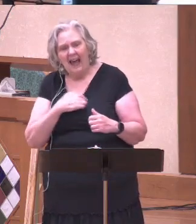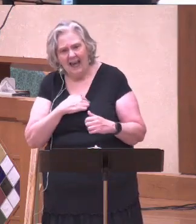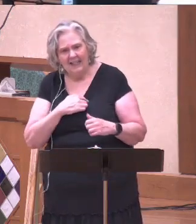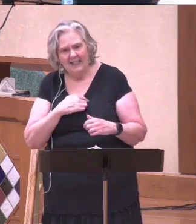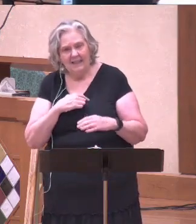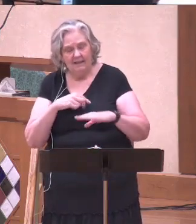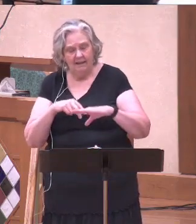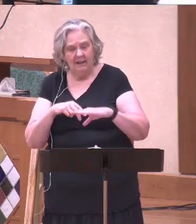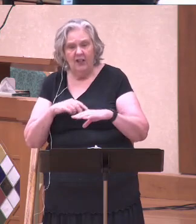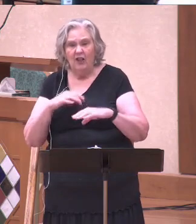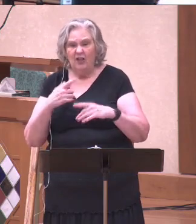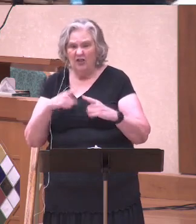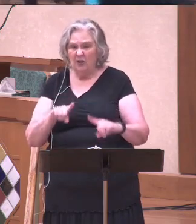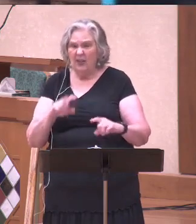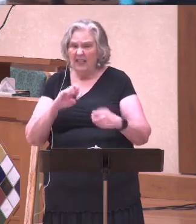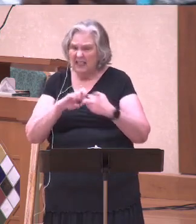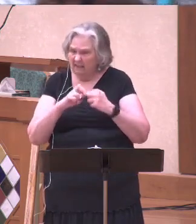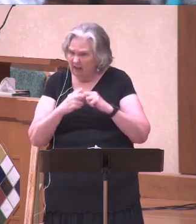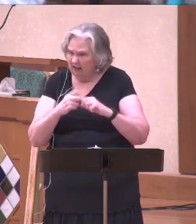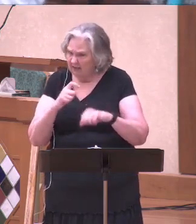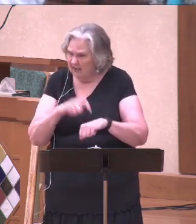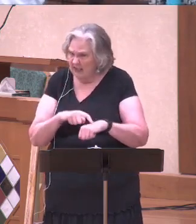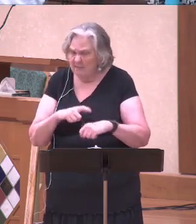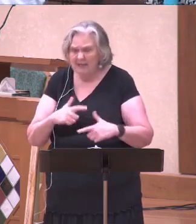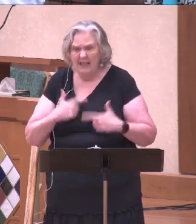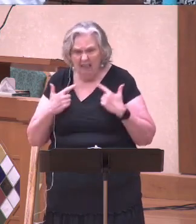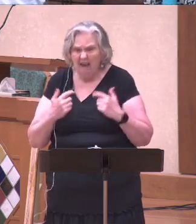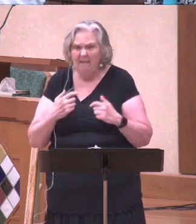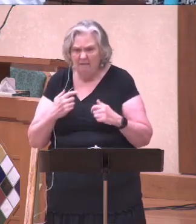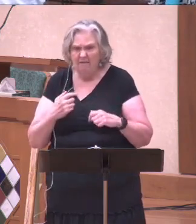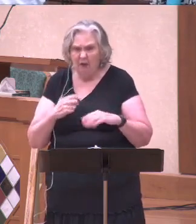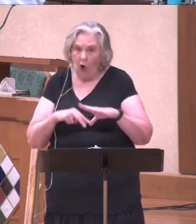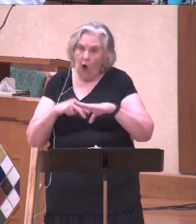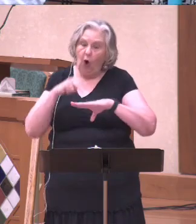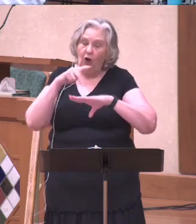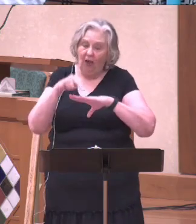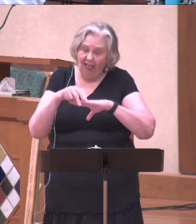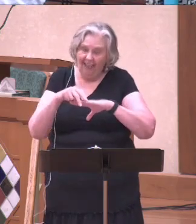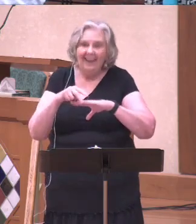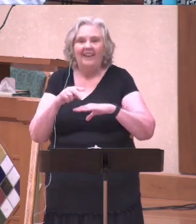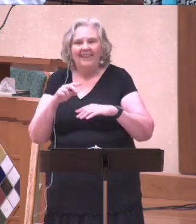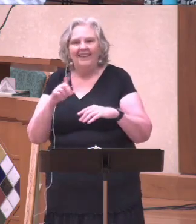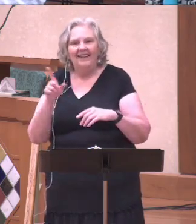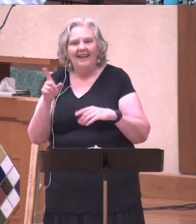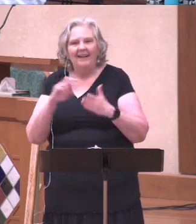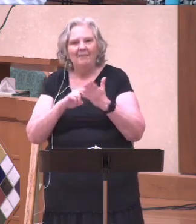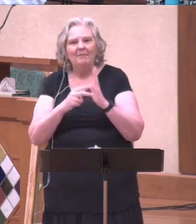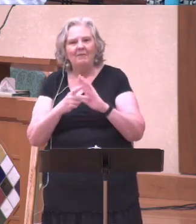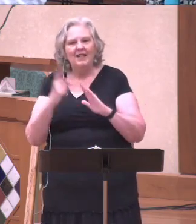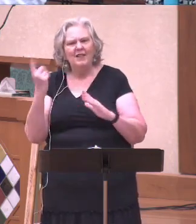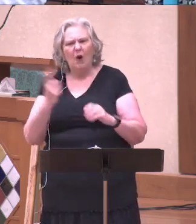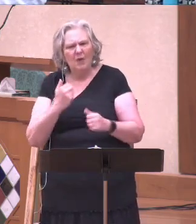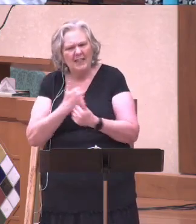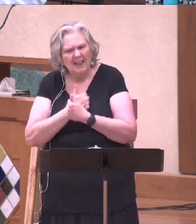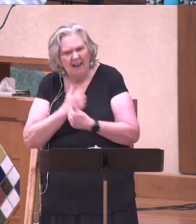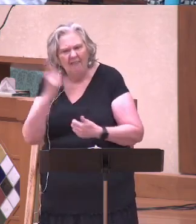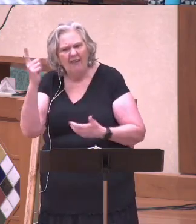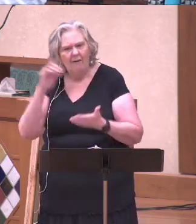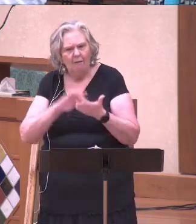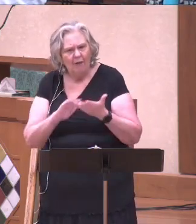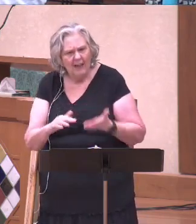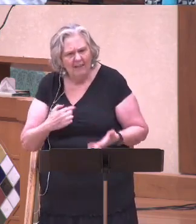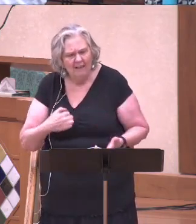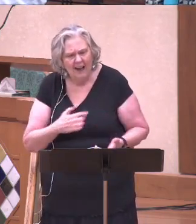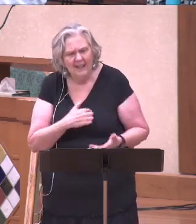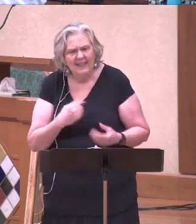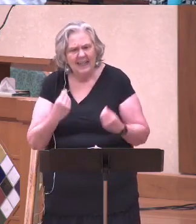of life, giving us strength, and knowing that in Him we are always loved and forgiven and given a